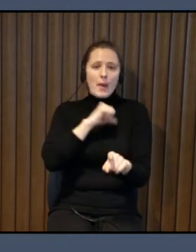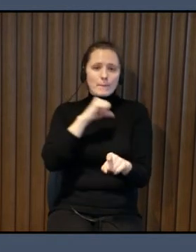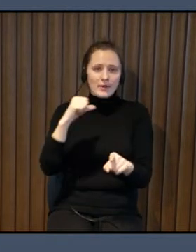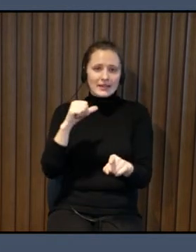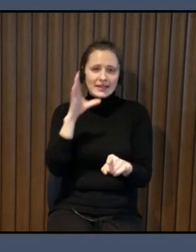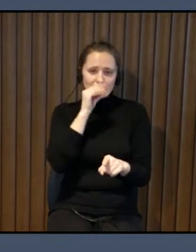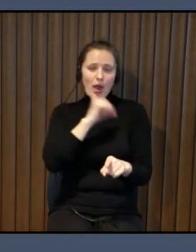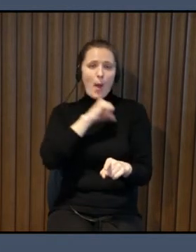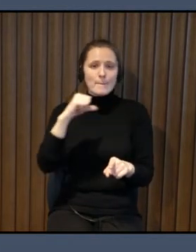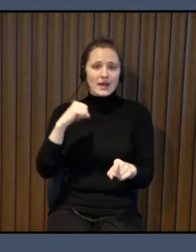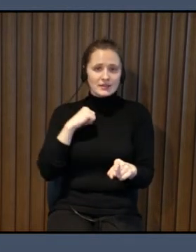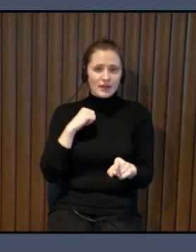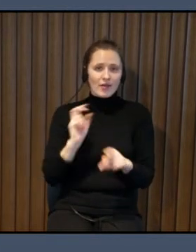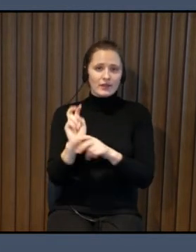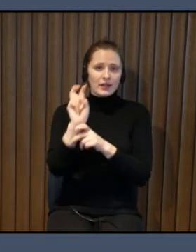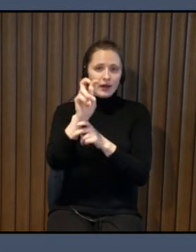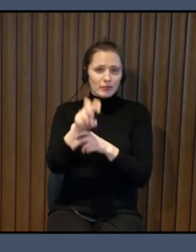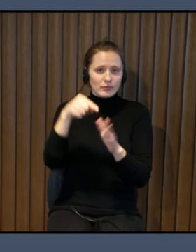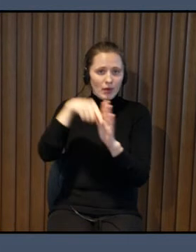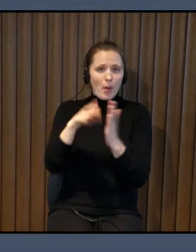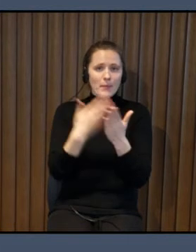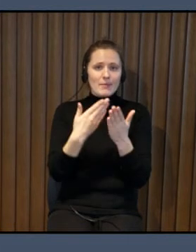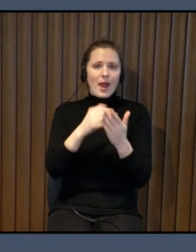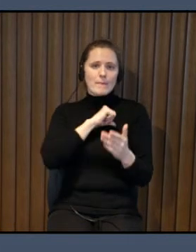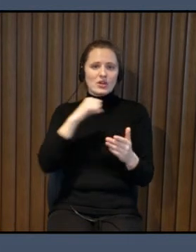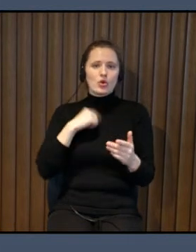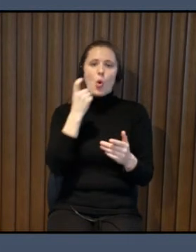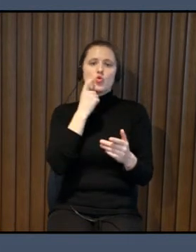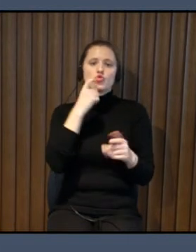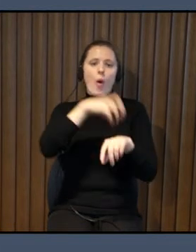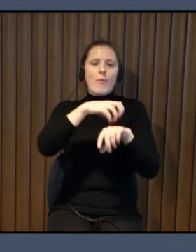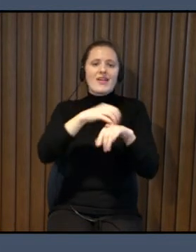evaluating, for example,